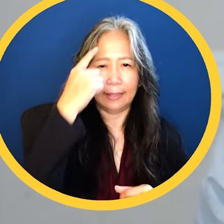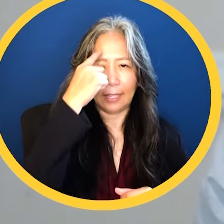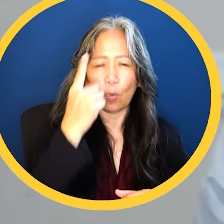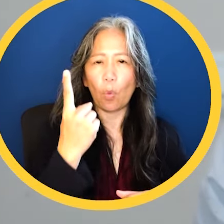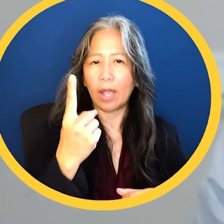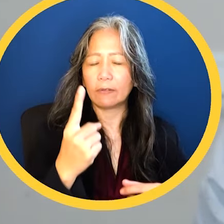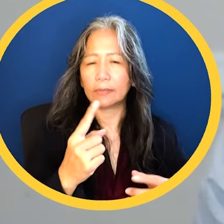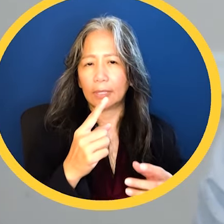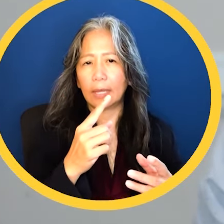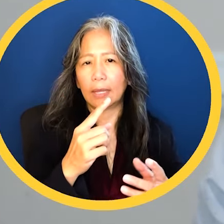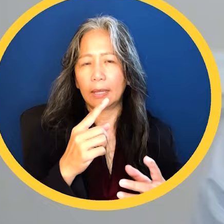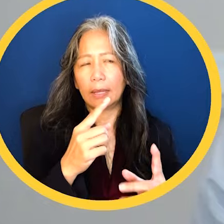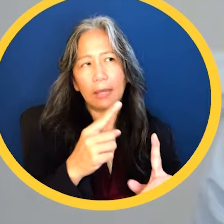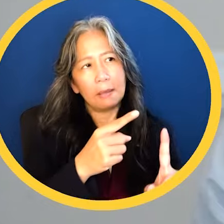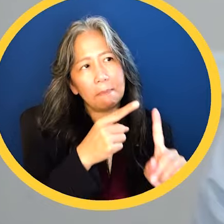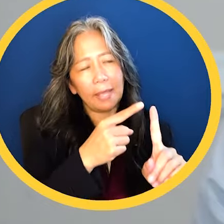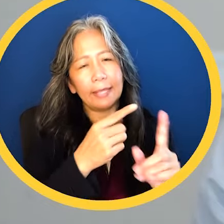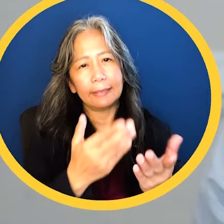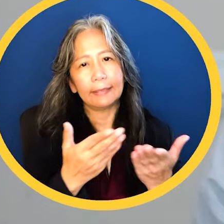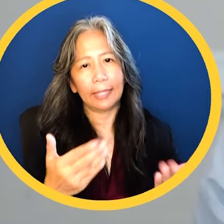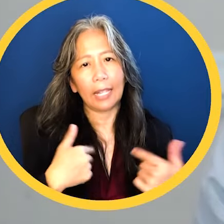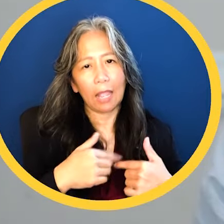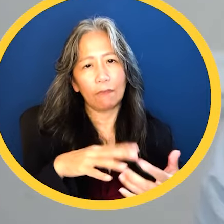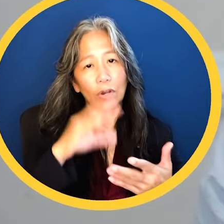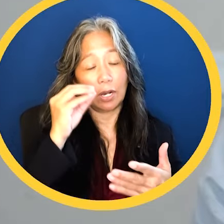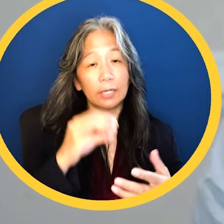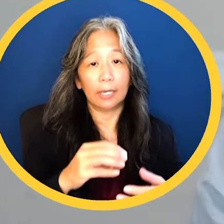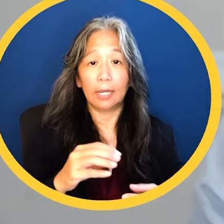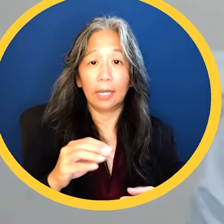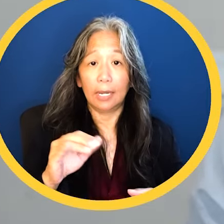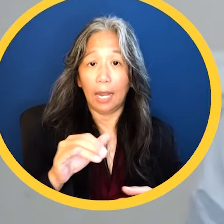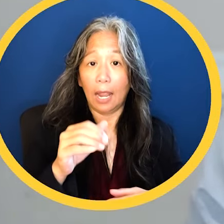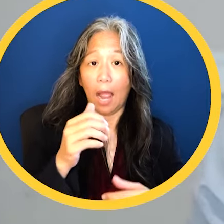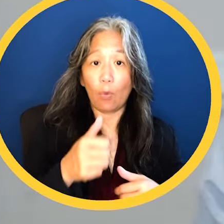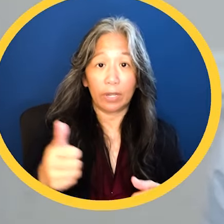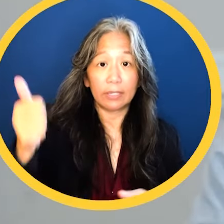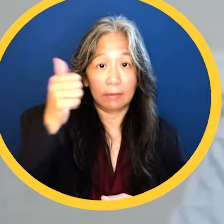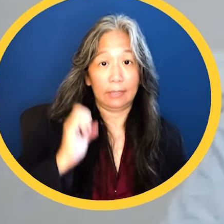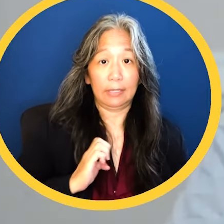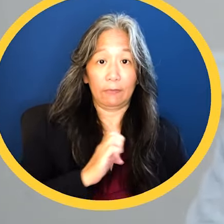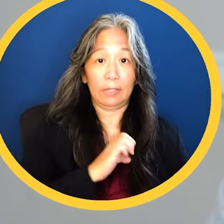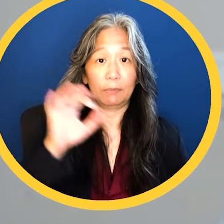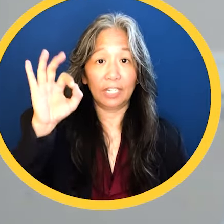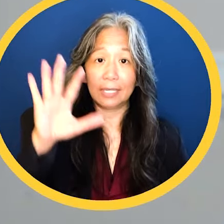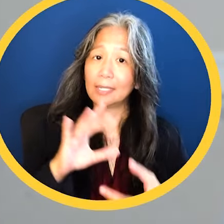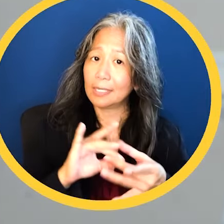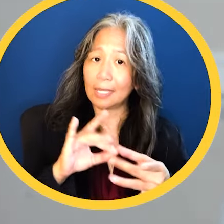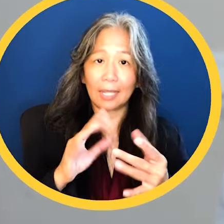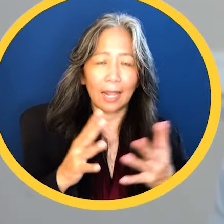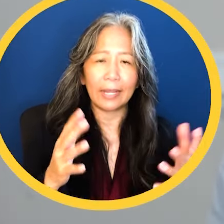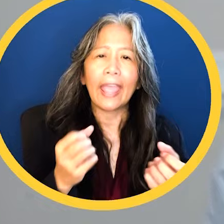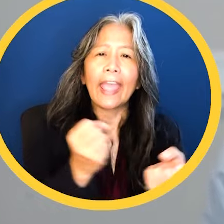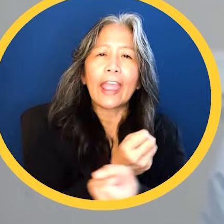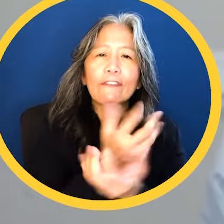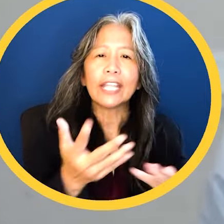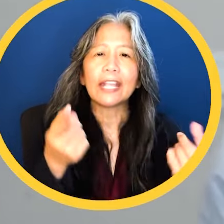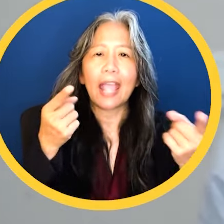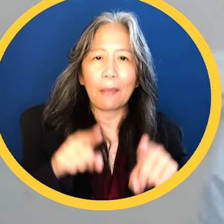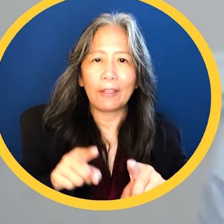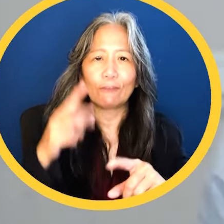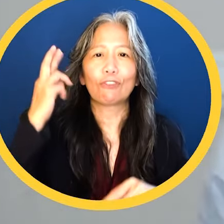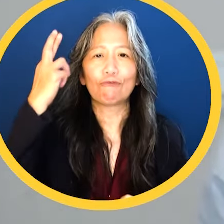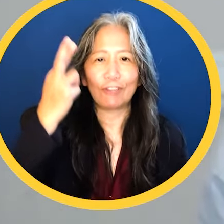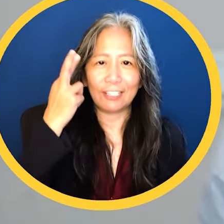I think one of the main things that I learned was, and our executive minister says it all the time, everything happens for a